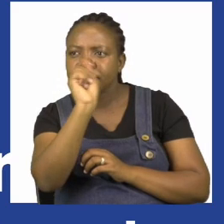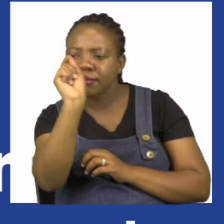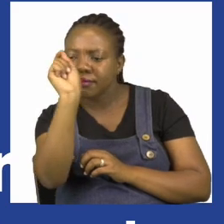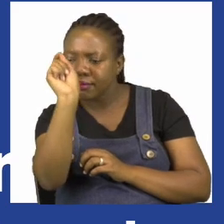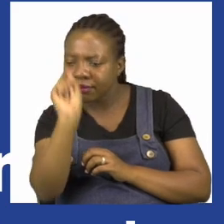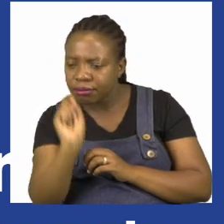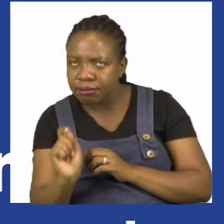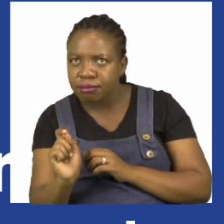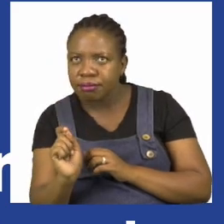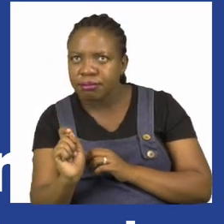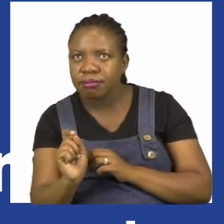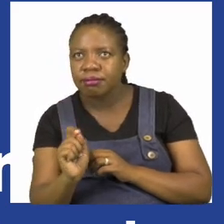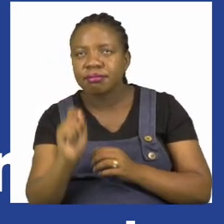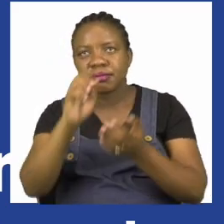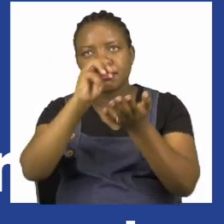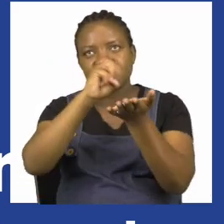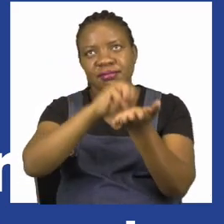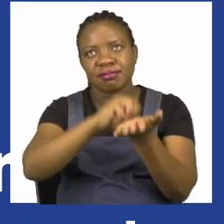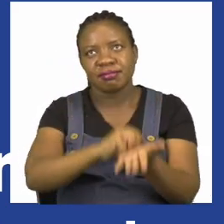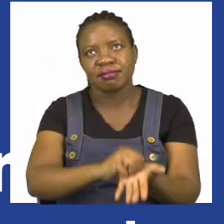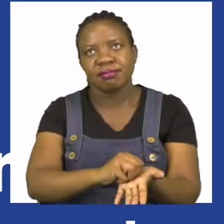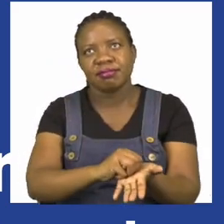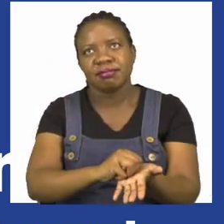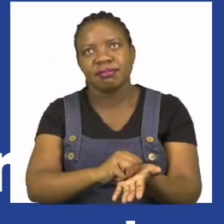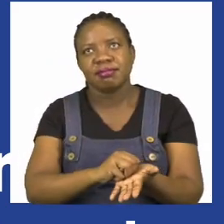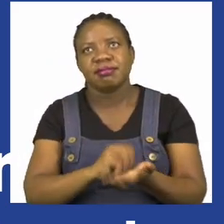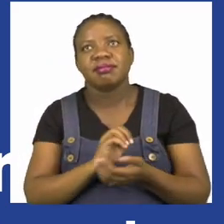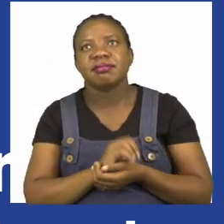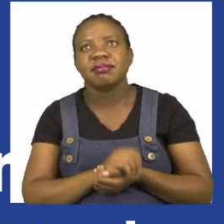and maths.